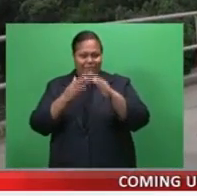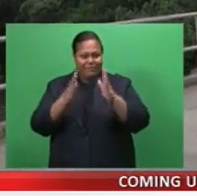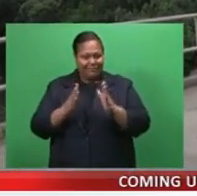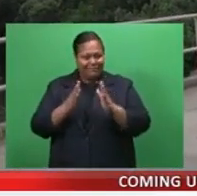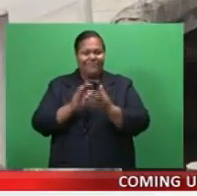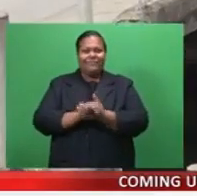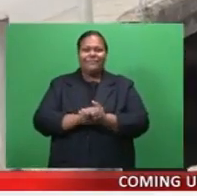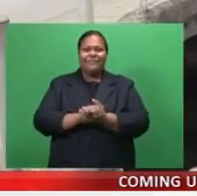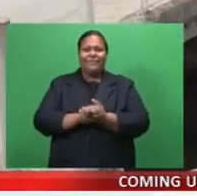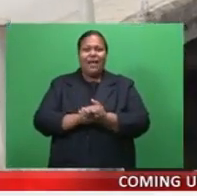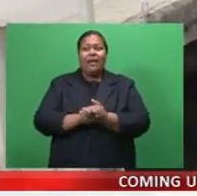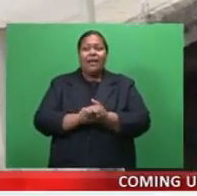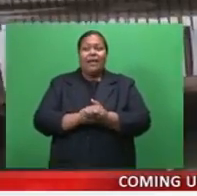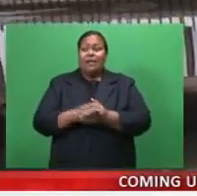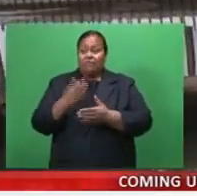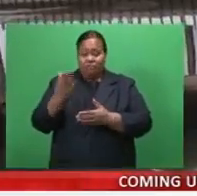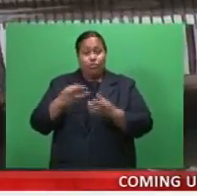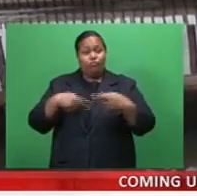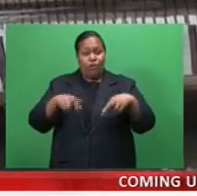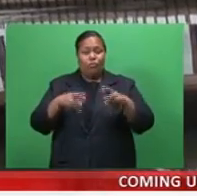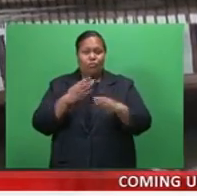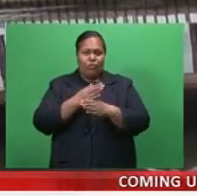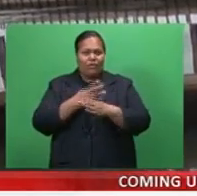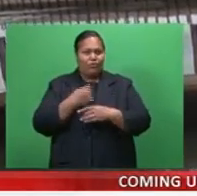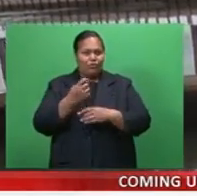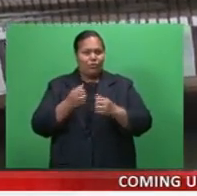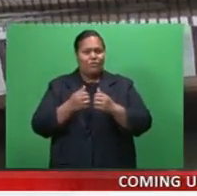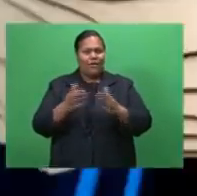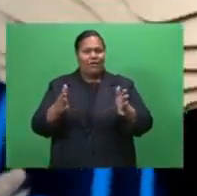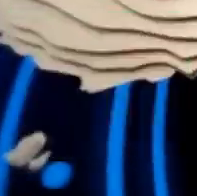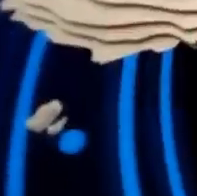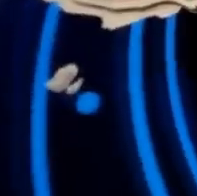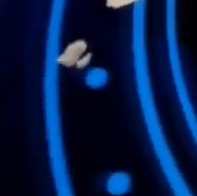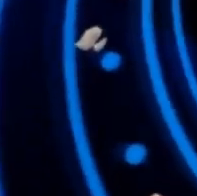And Nasese roadworks yet to begin. Stay with us.